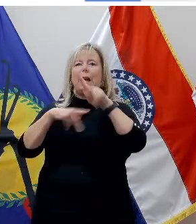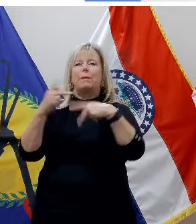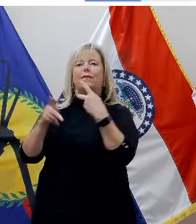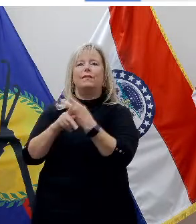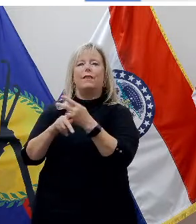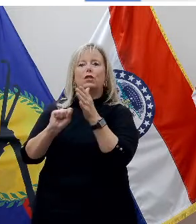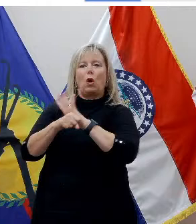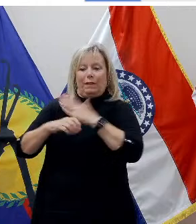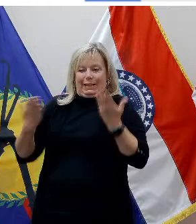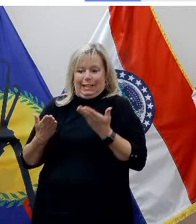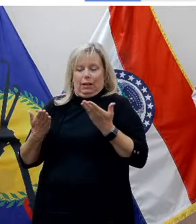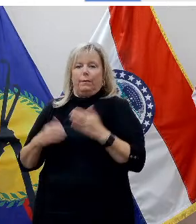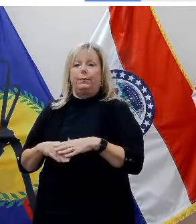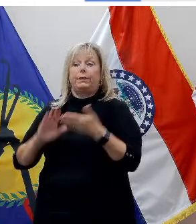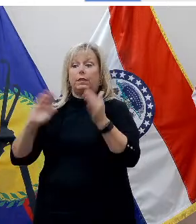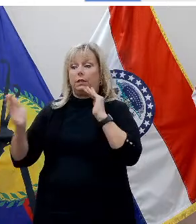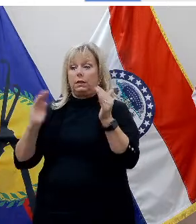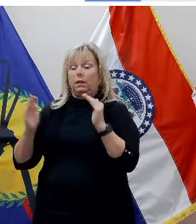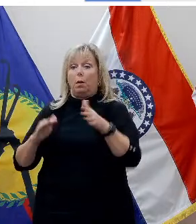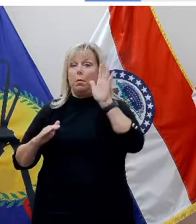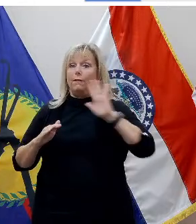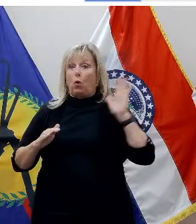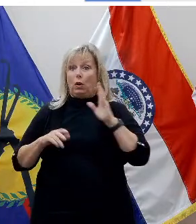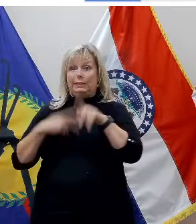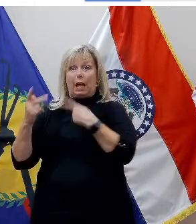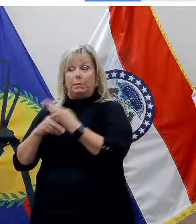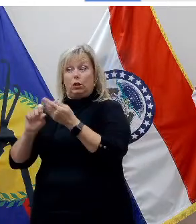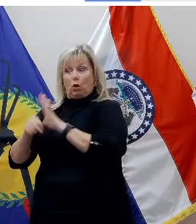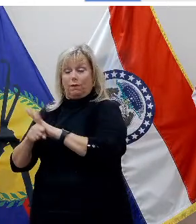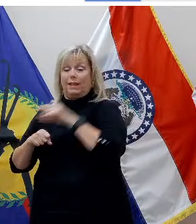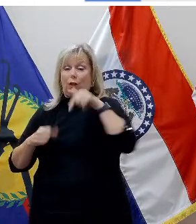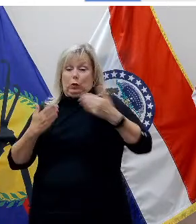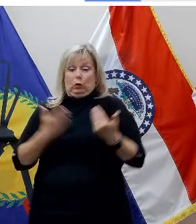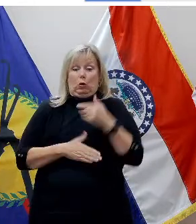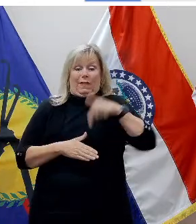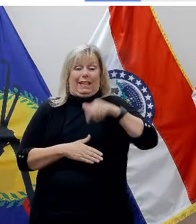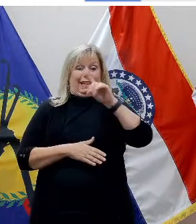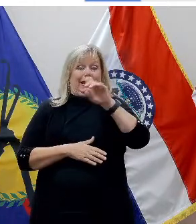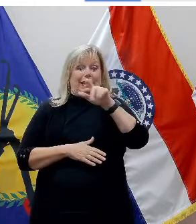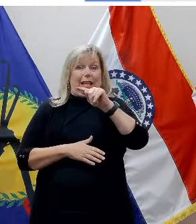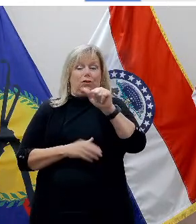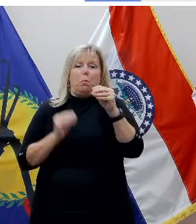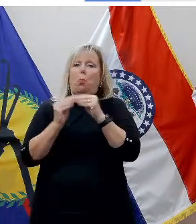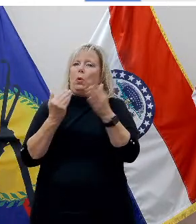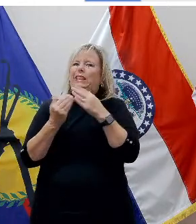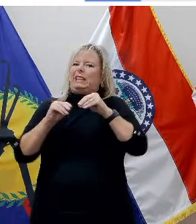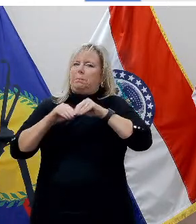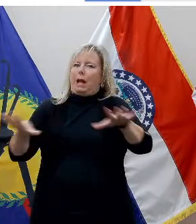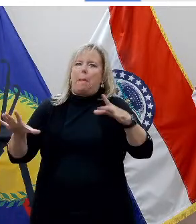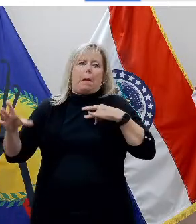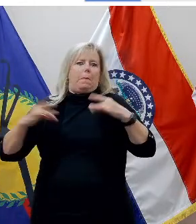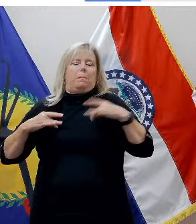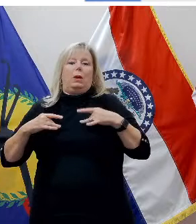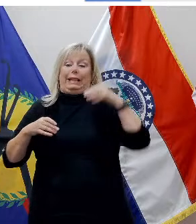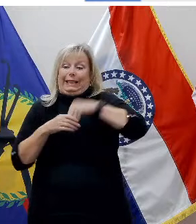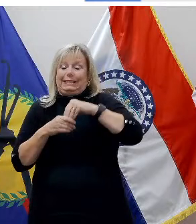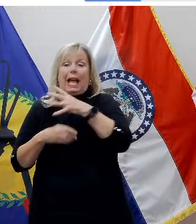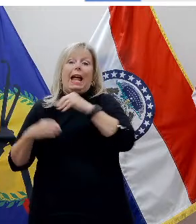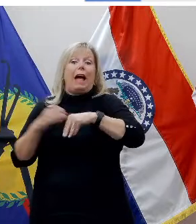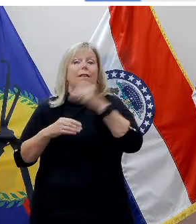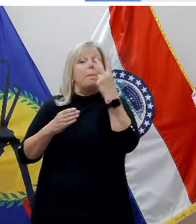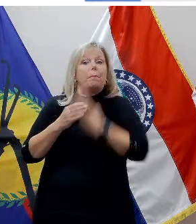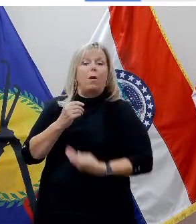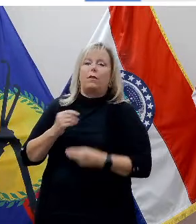county. Compared with prior strains, the Delta variant is more transmissible for everyone, both indoors and outdoors, and